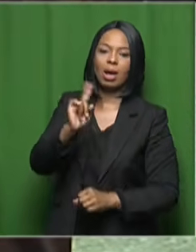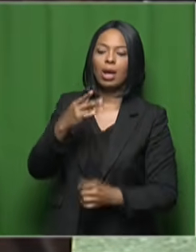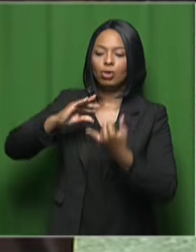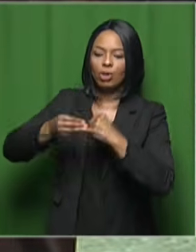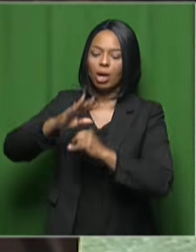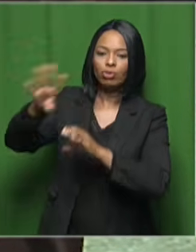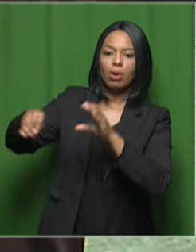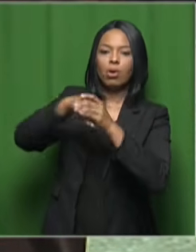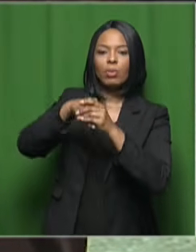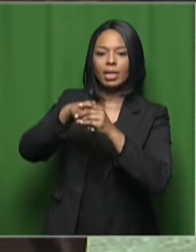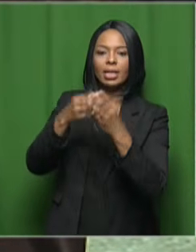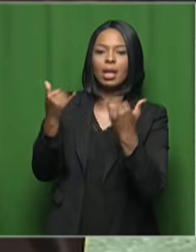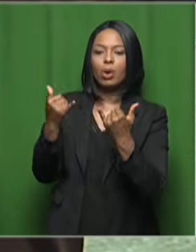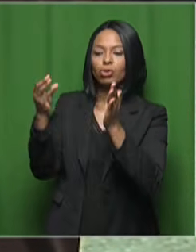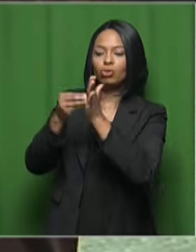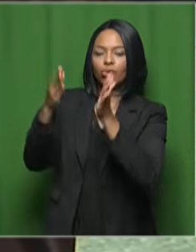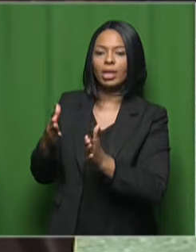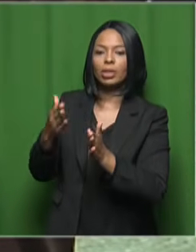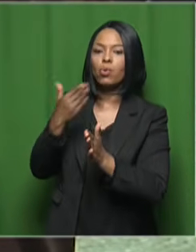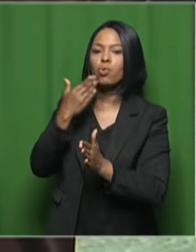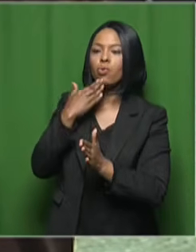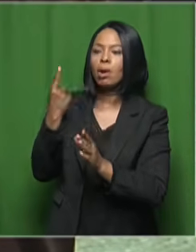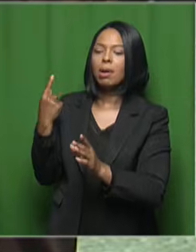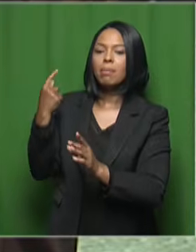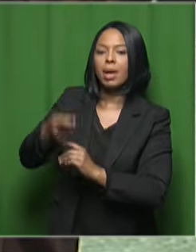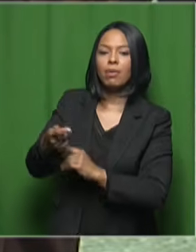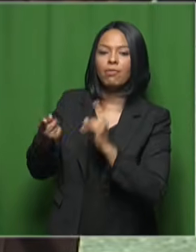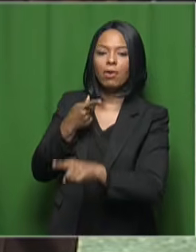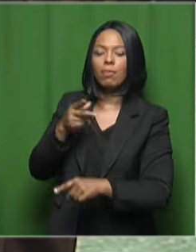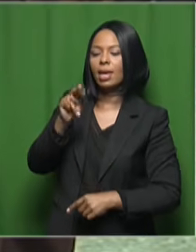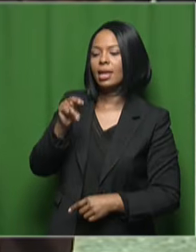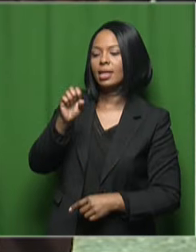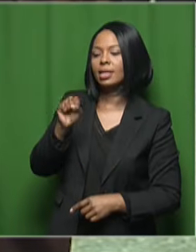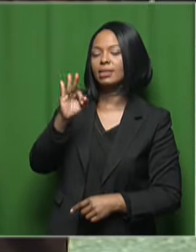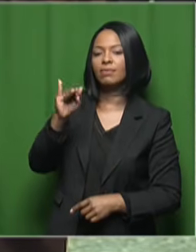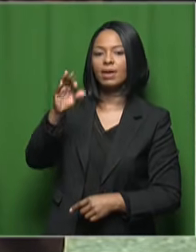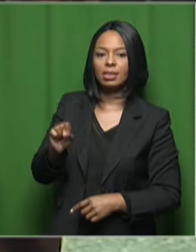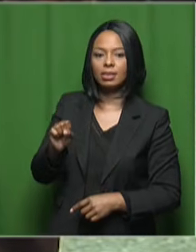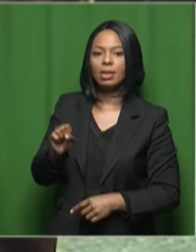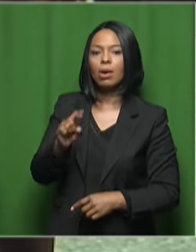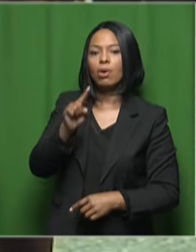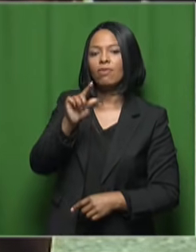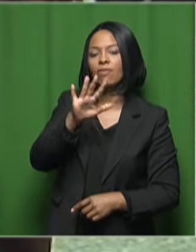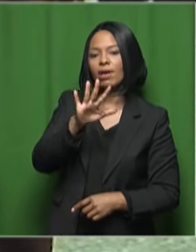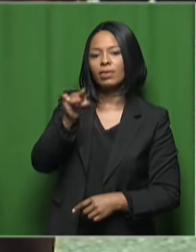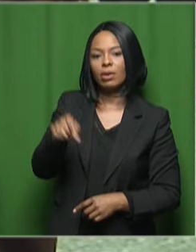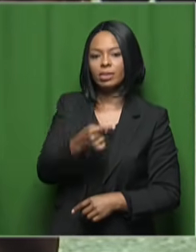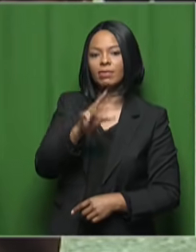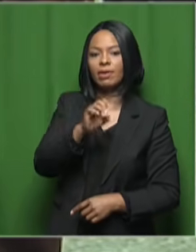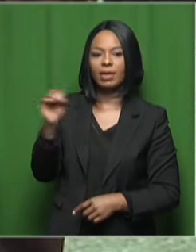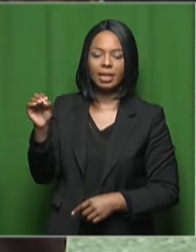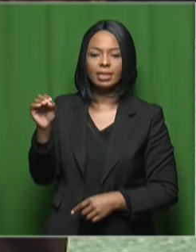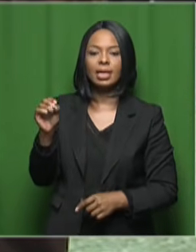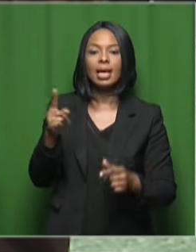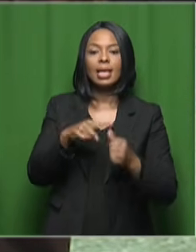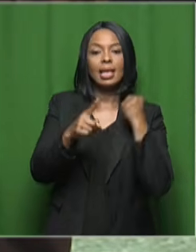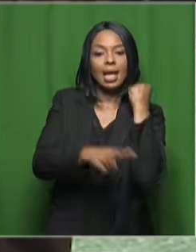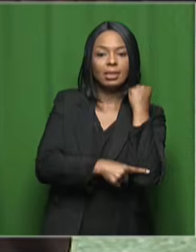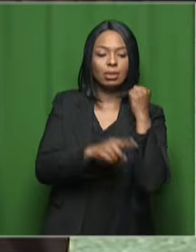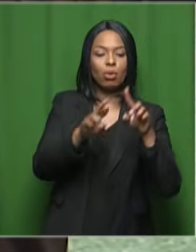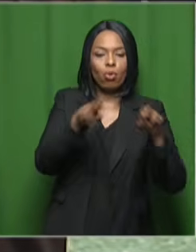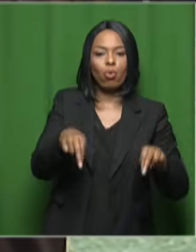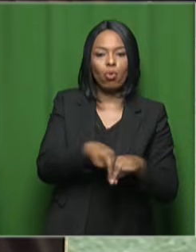accommodate NSFAS funded students where their room starts from 5,500 and the last room goes up to 9,000. And